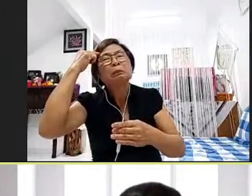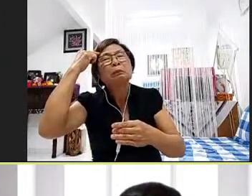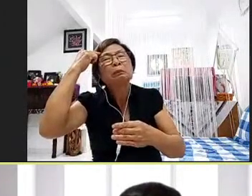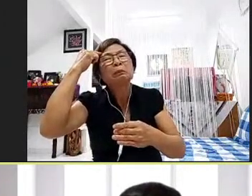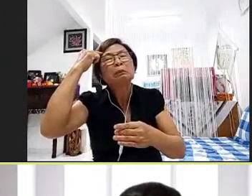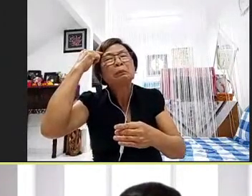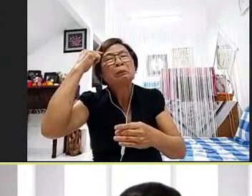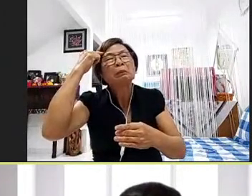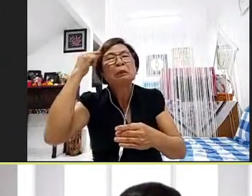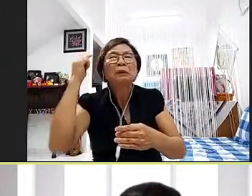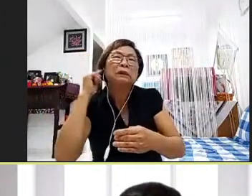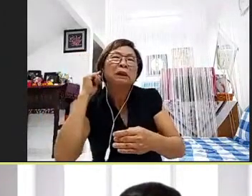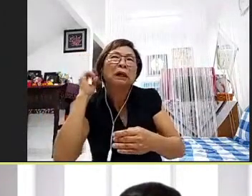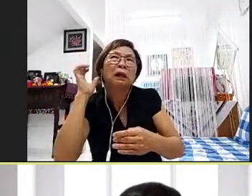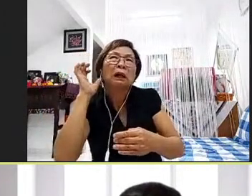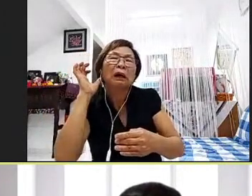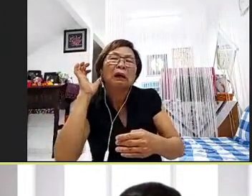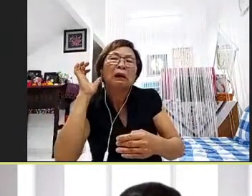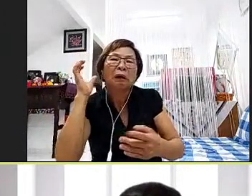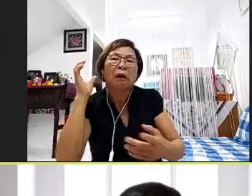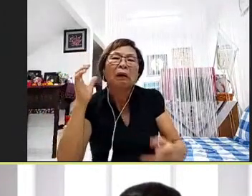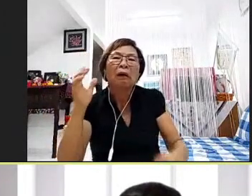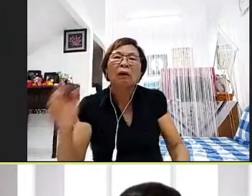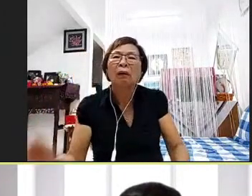take the vaccine?